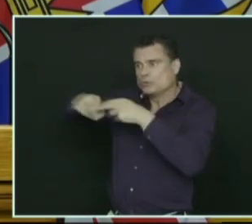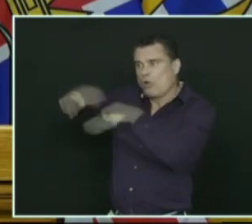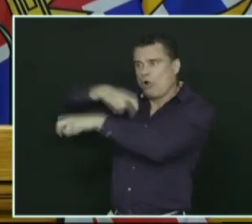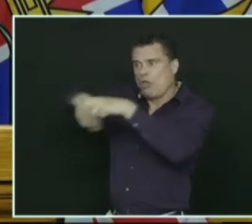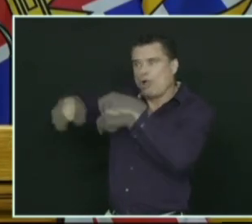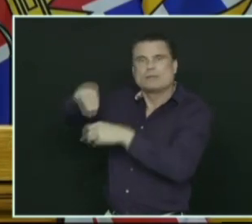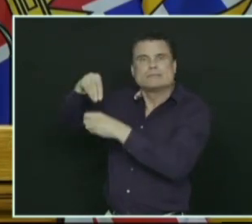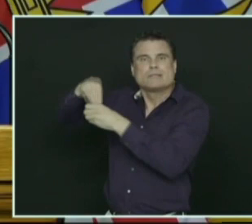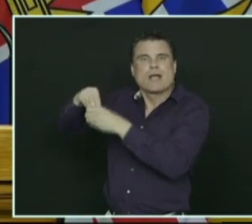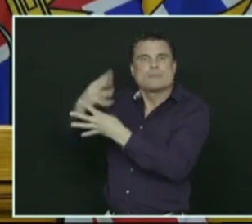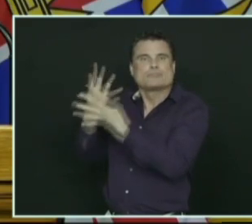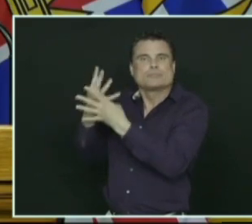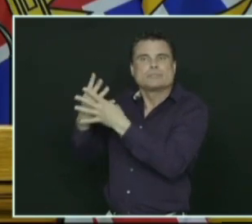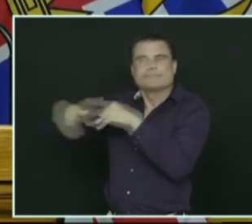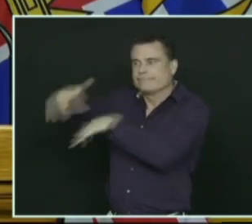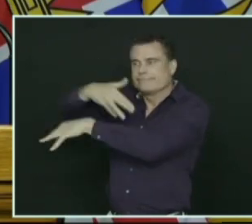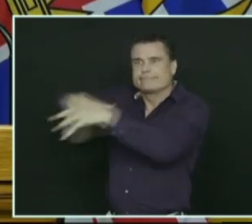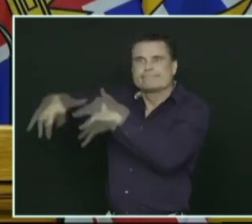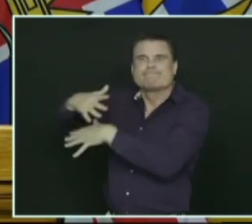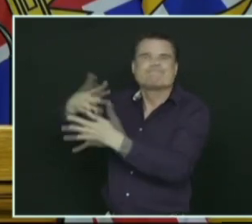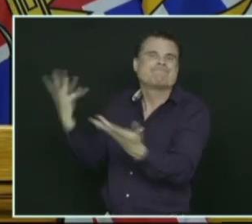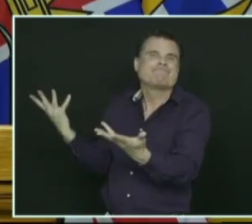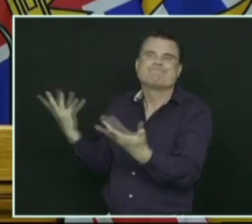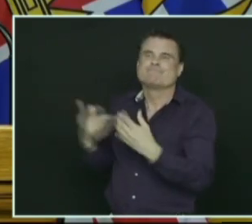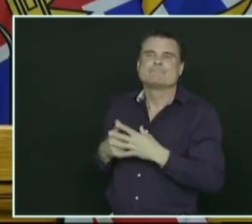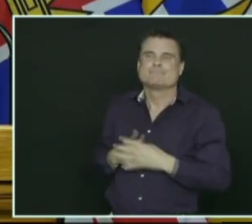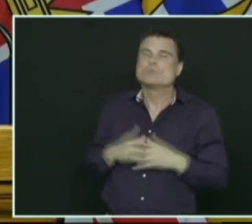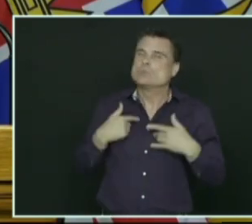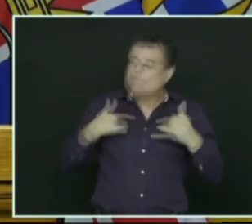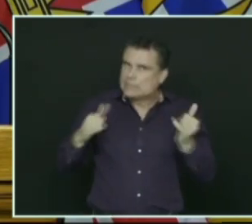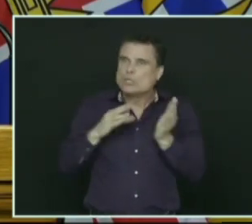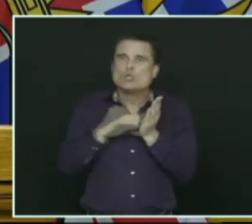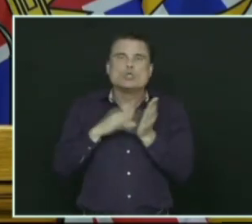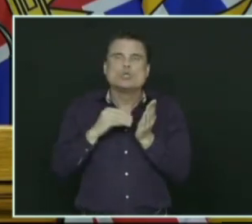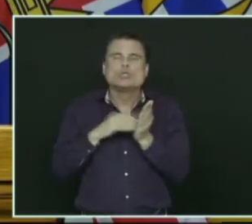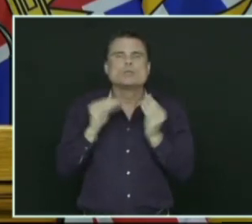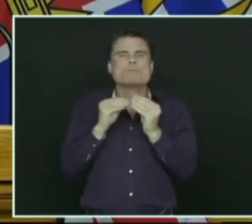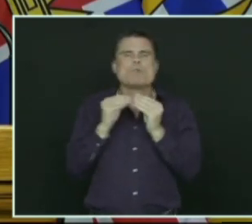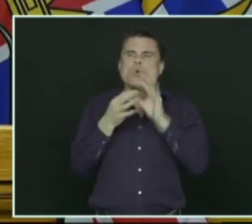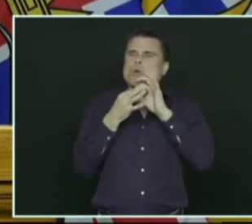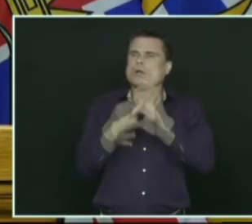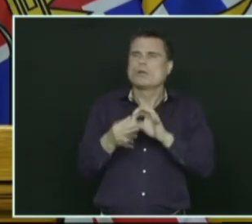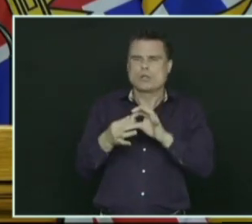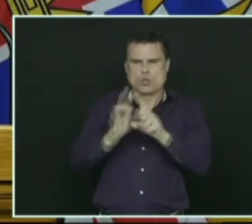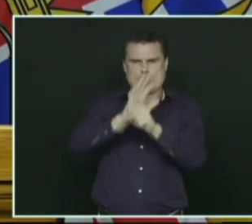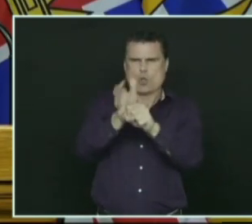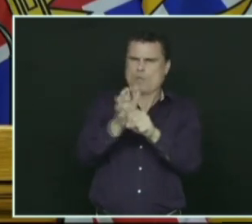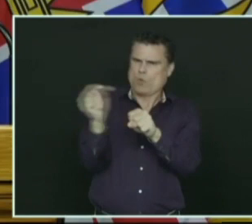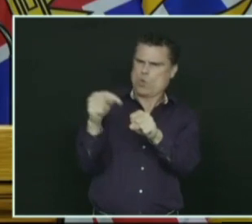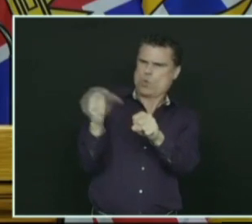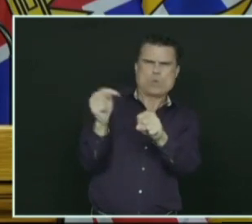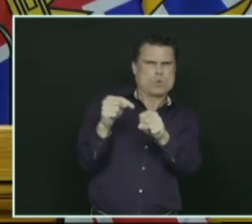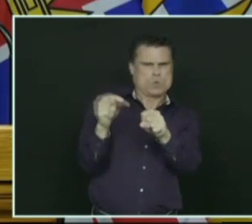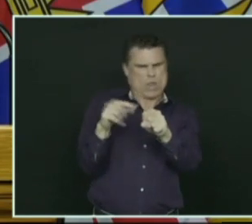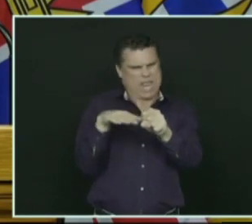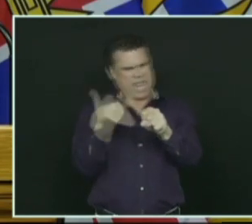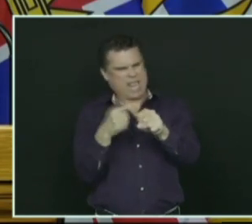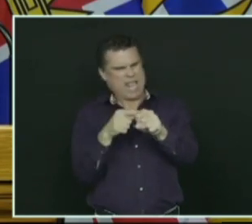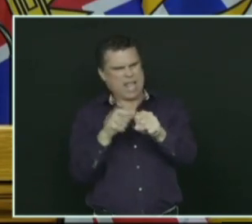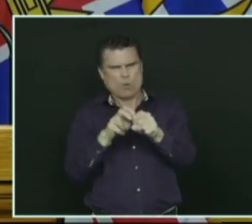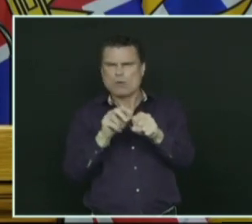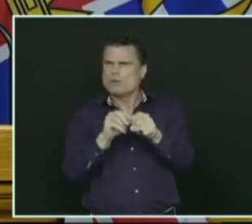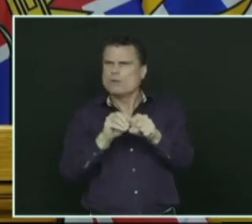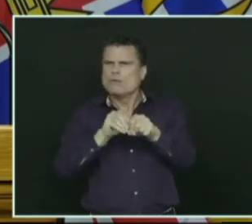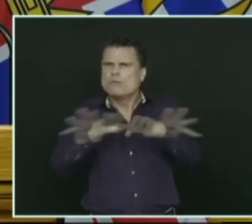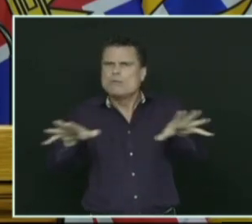in conditions where they're close together, whether it's a cruise ship. So it's very challenging. We put in